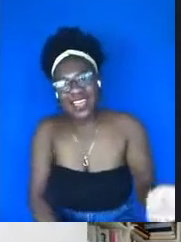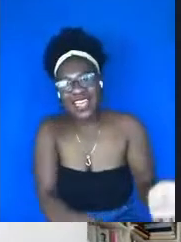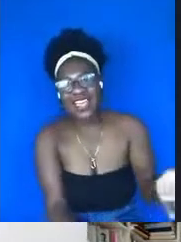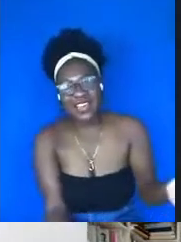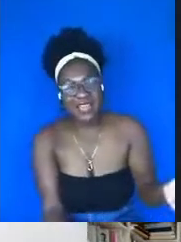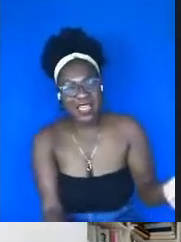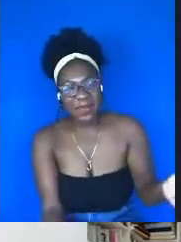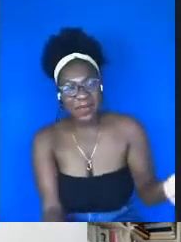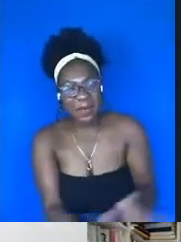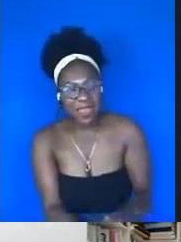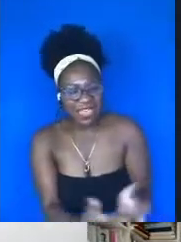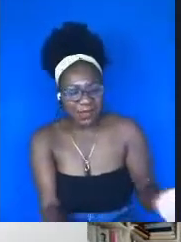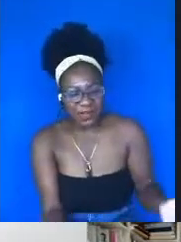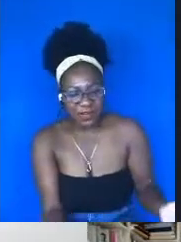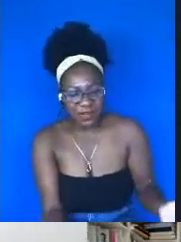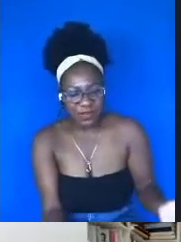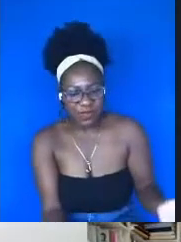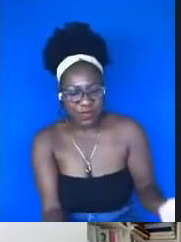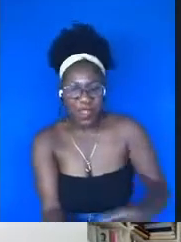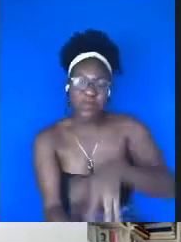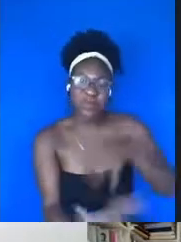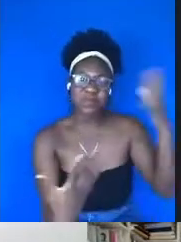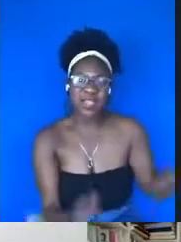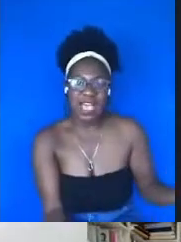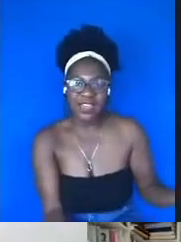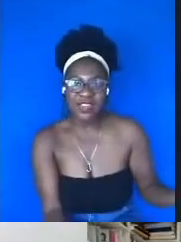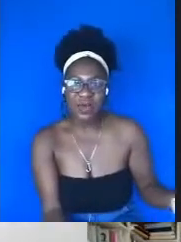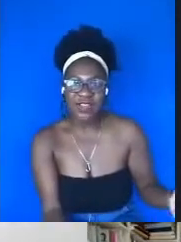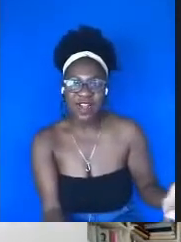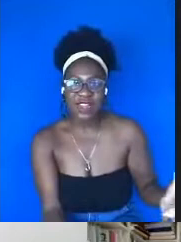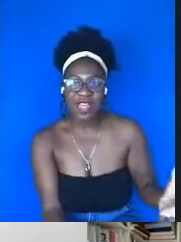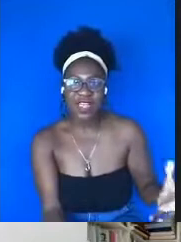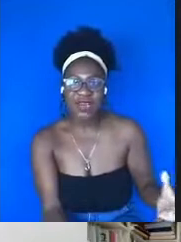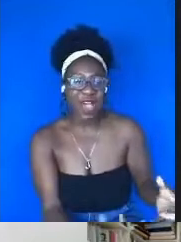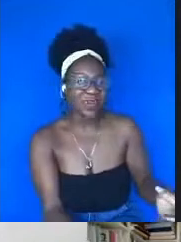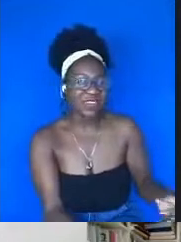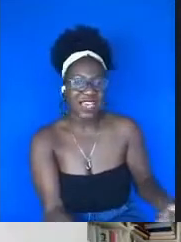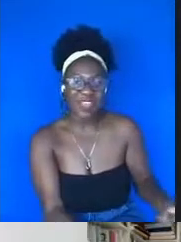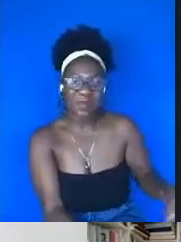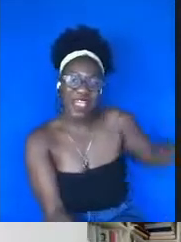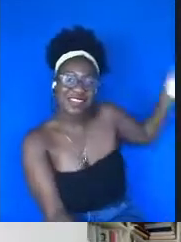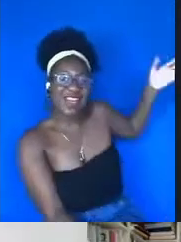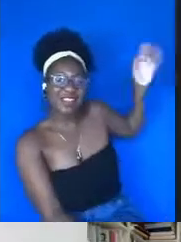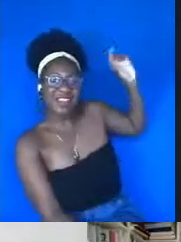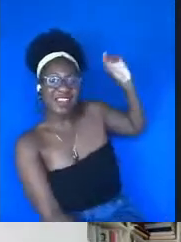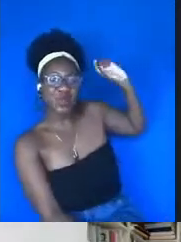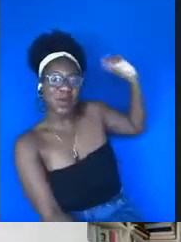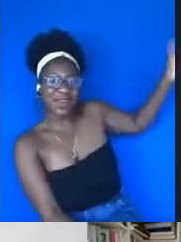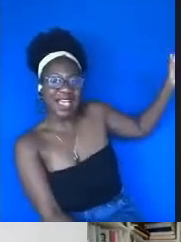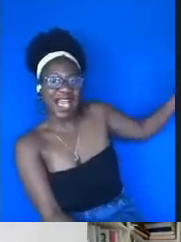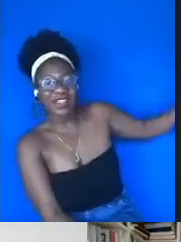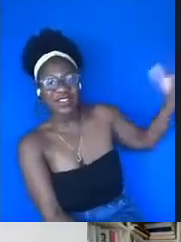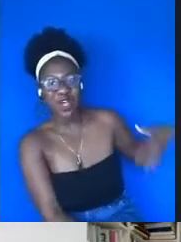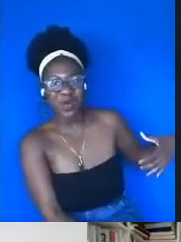it's kind of like in like blackity black films where everyone's black. So it's finally like, now we can take the big ass sign that says